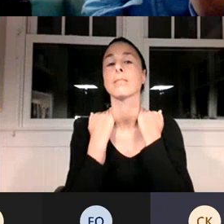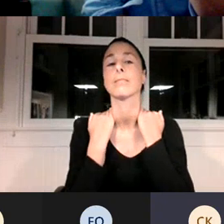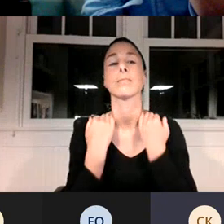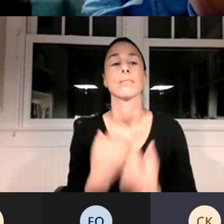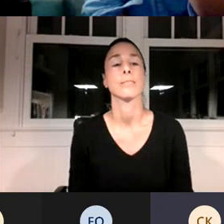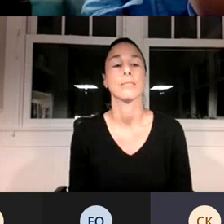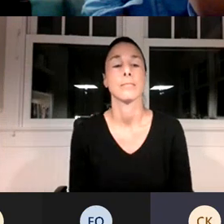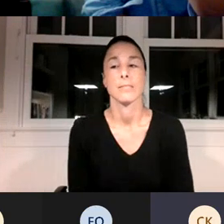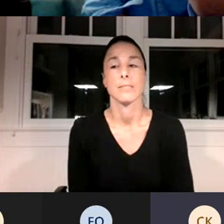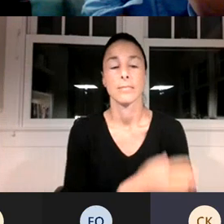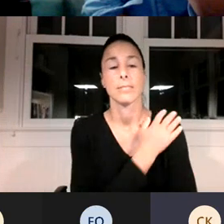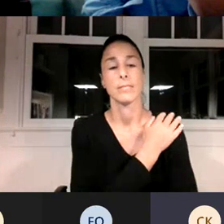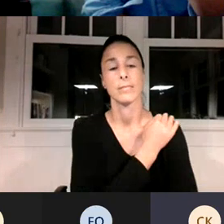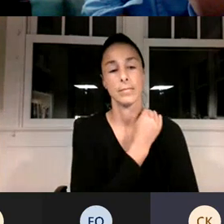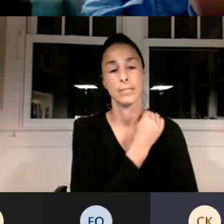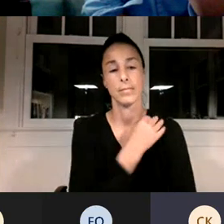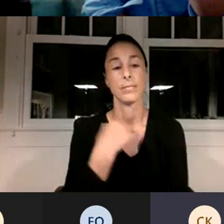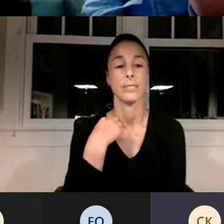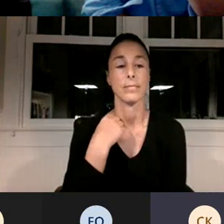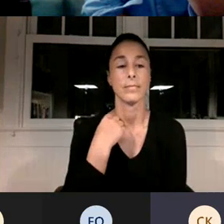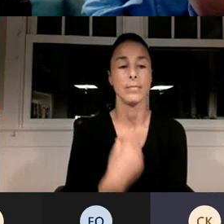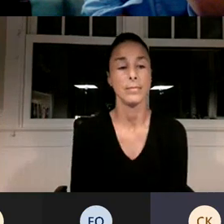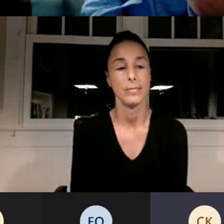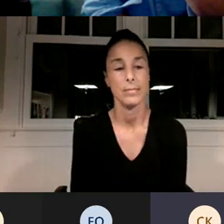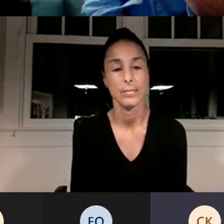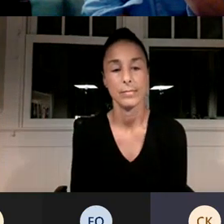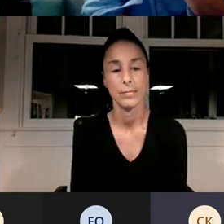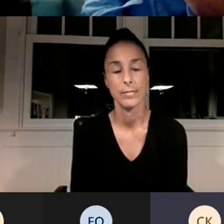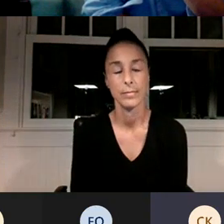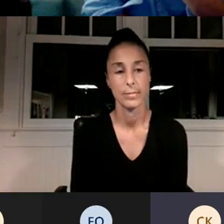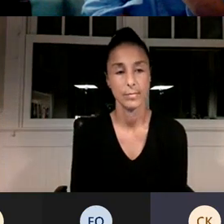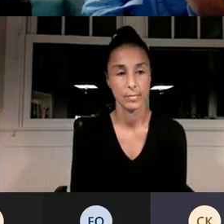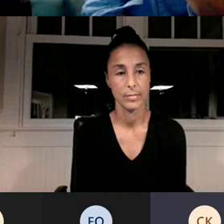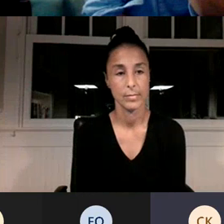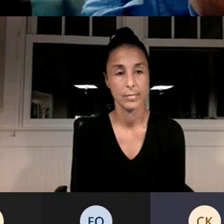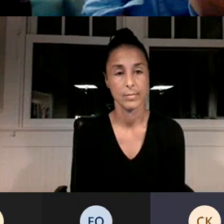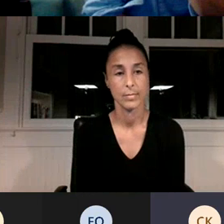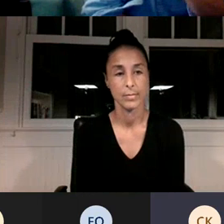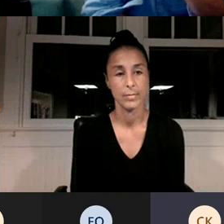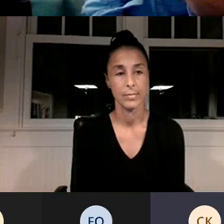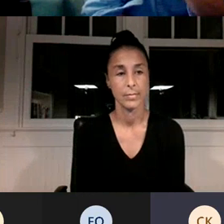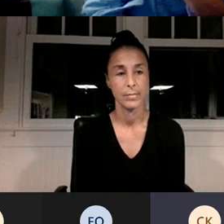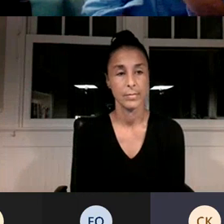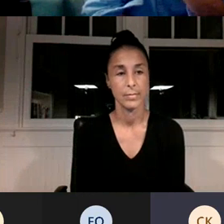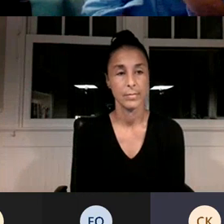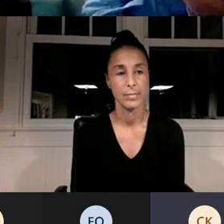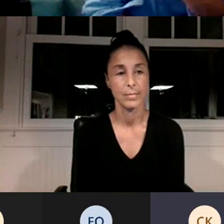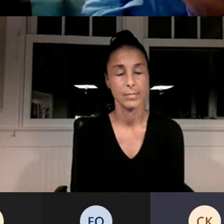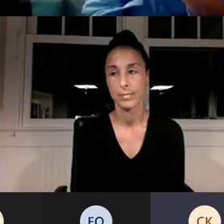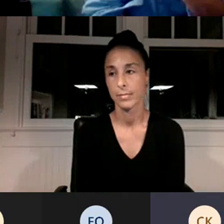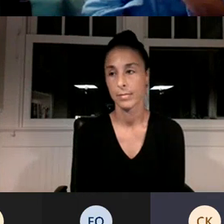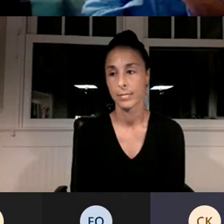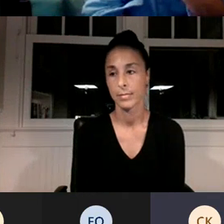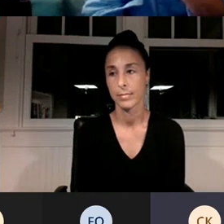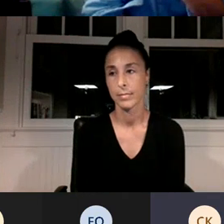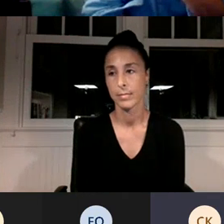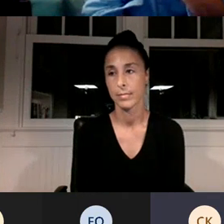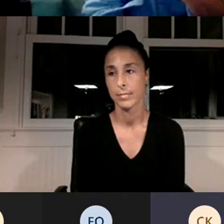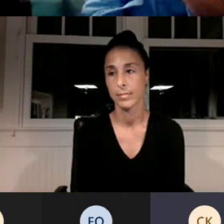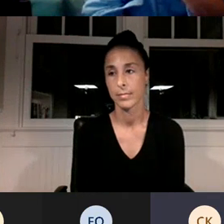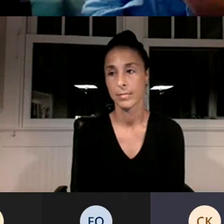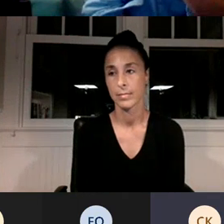of around $1.3 billion. So when you look at all the residences that are going up and thinking about the impact